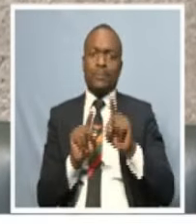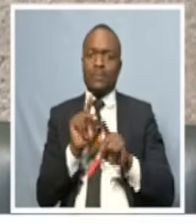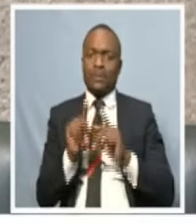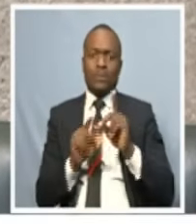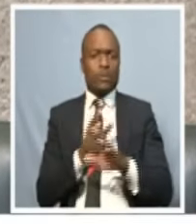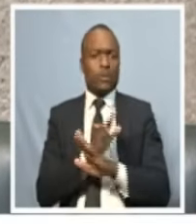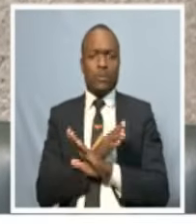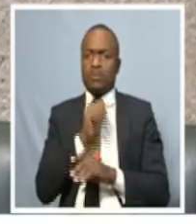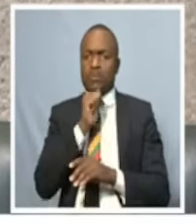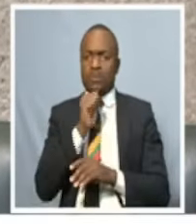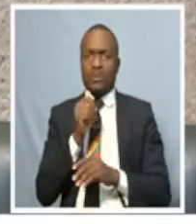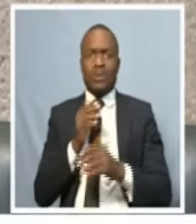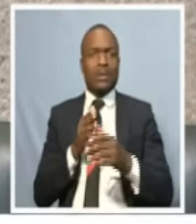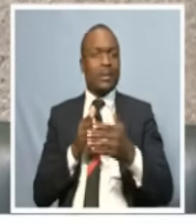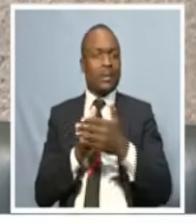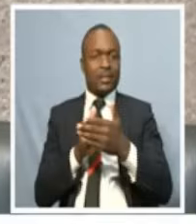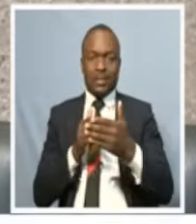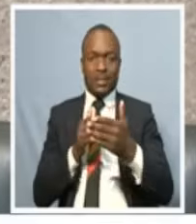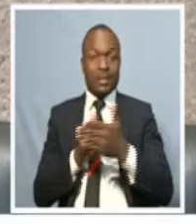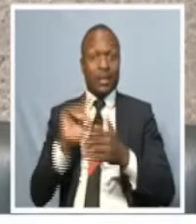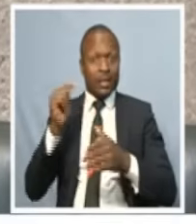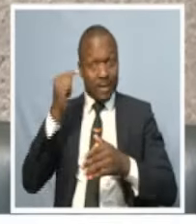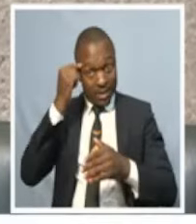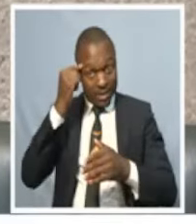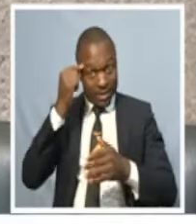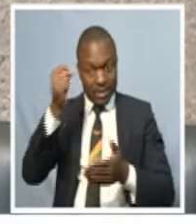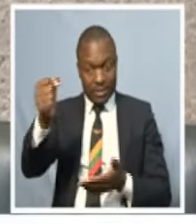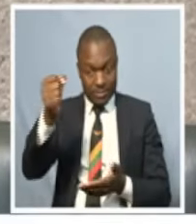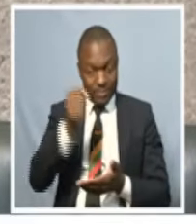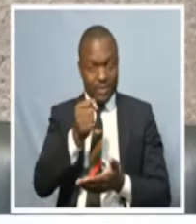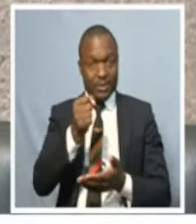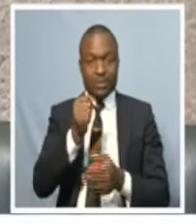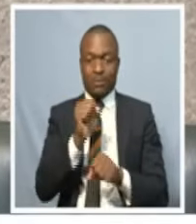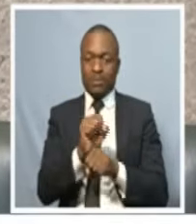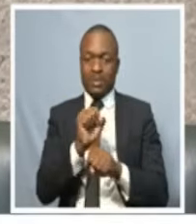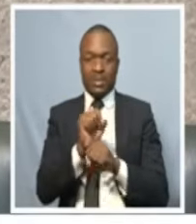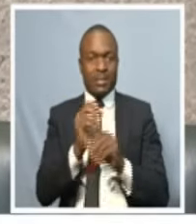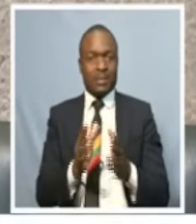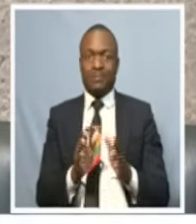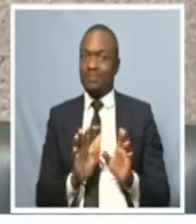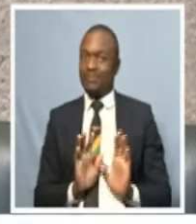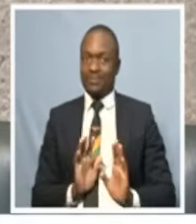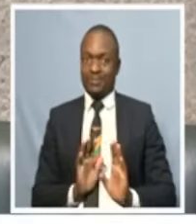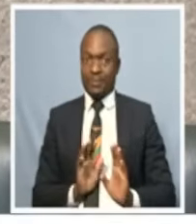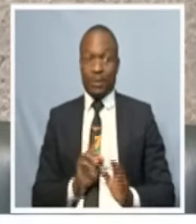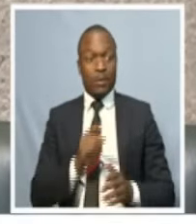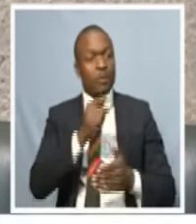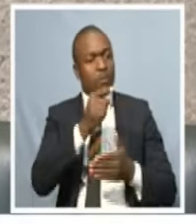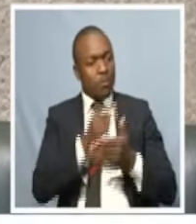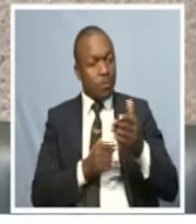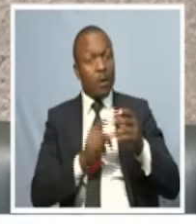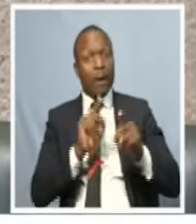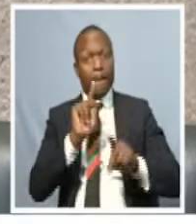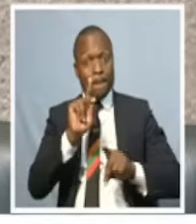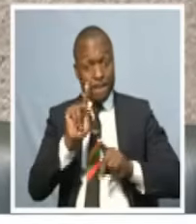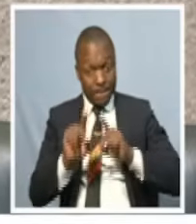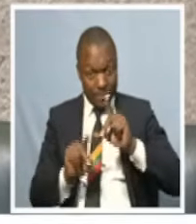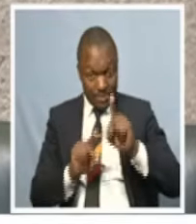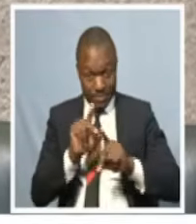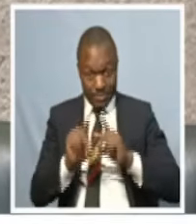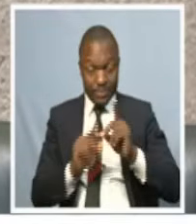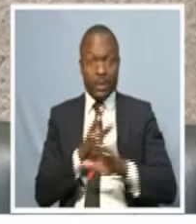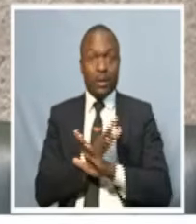against the government employing government workers. What the people of Zambia are complaining